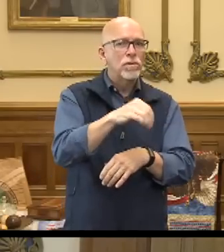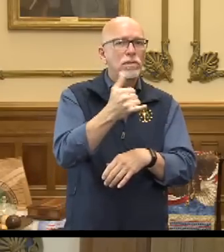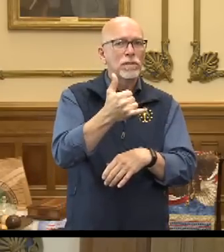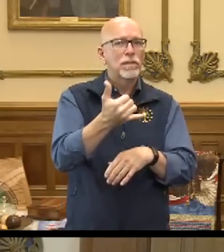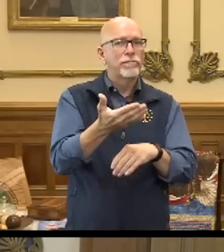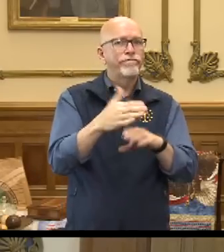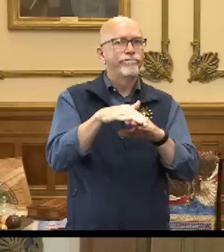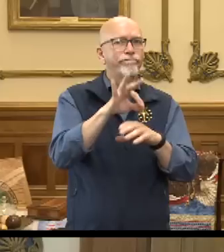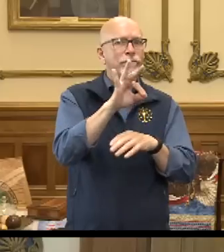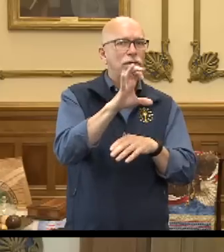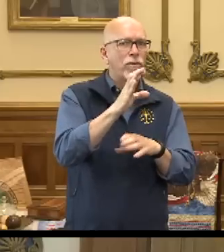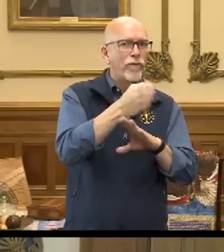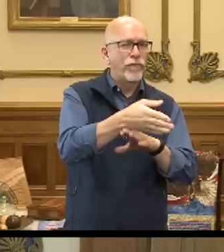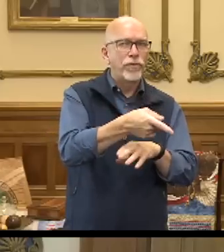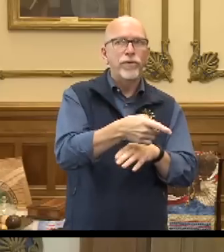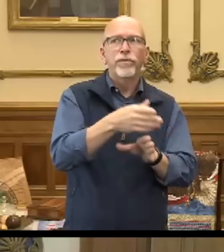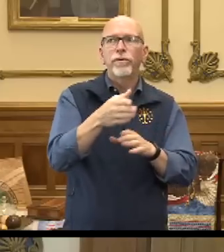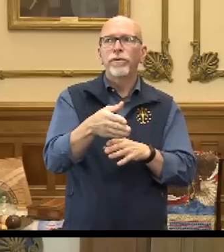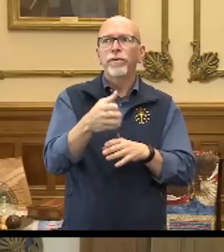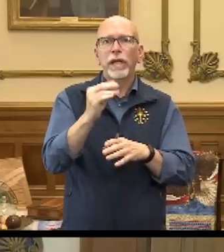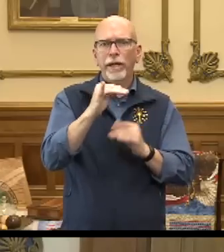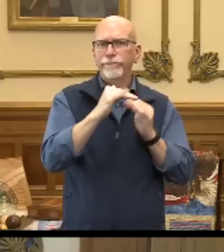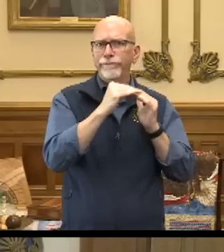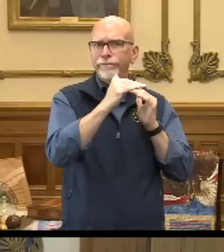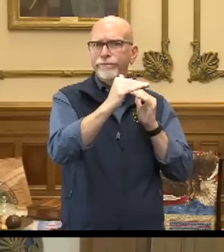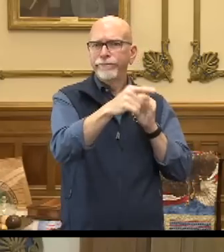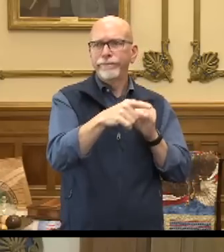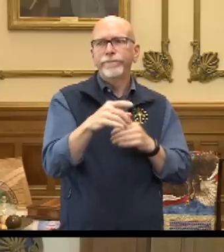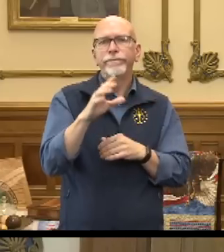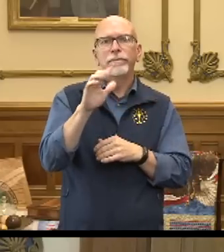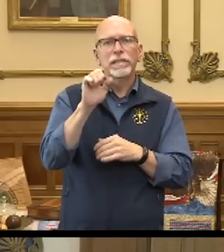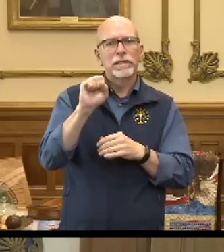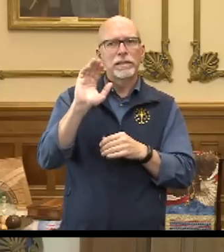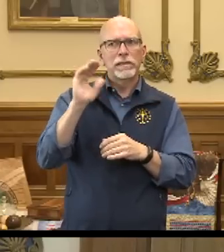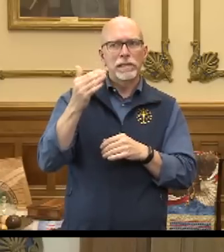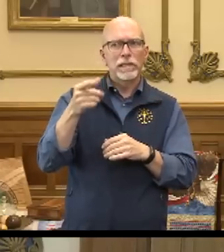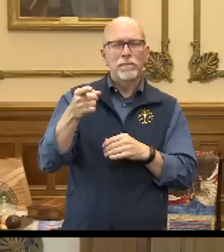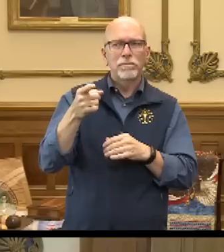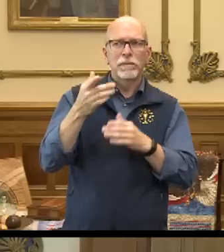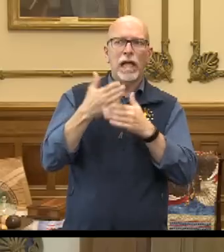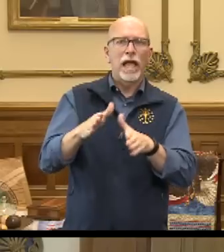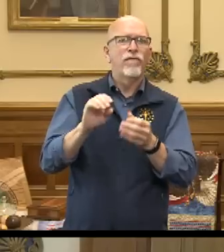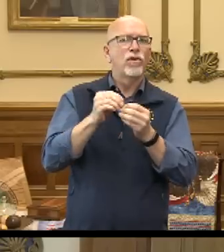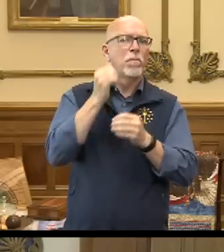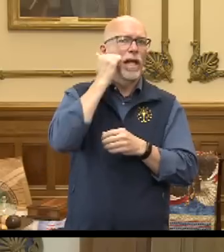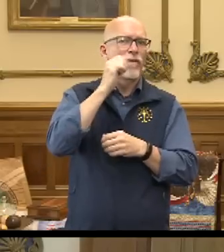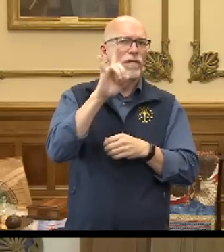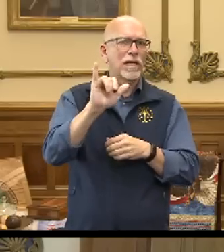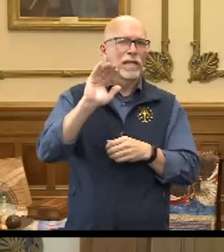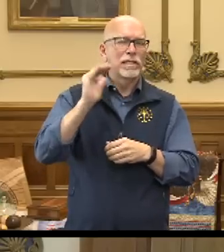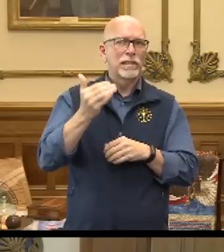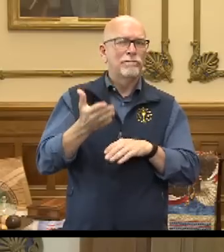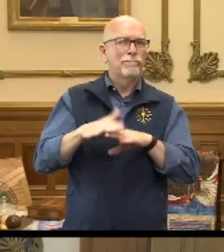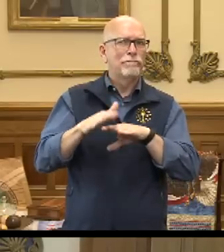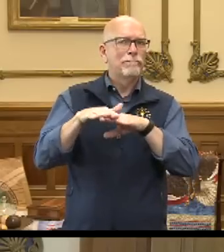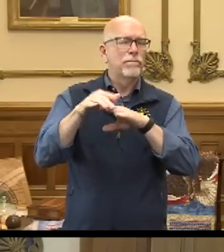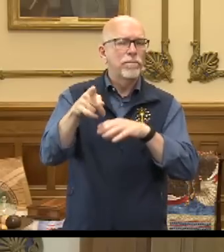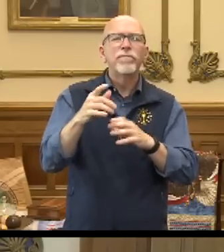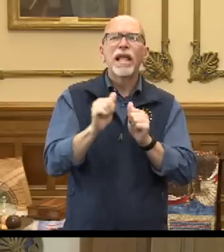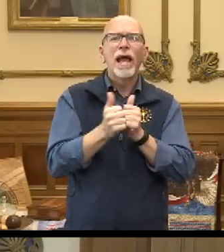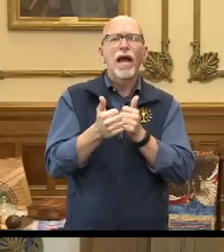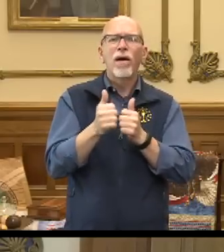above 900 and have been staying there. Our cases seem to be, our average number of daily cases seem to be increasing. Yep.